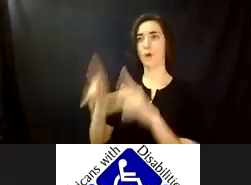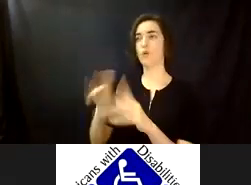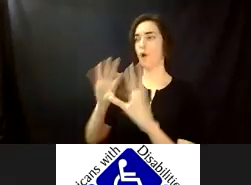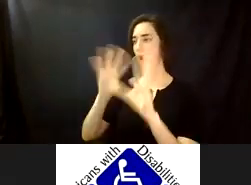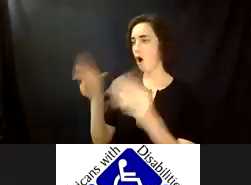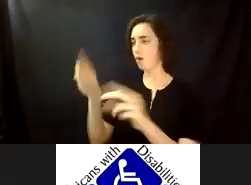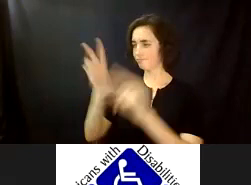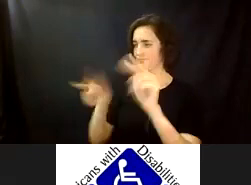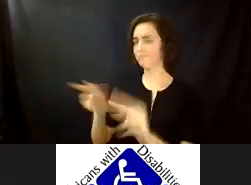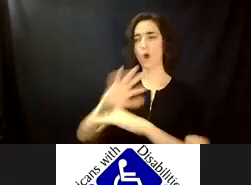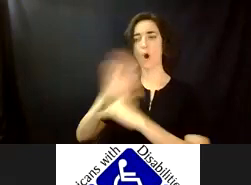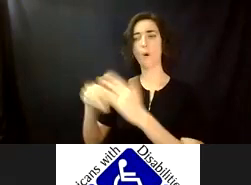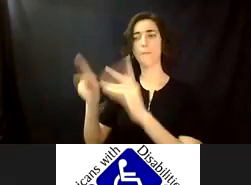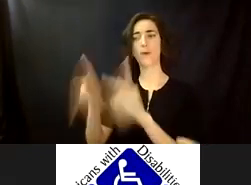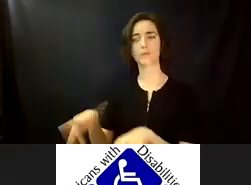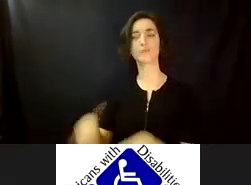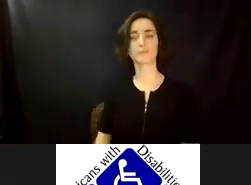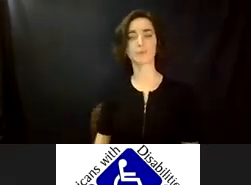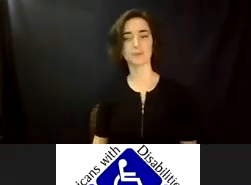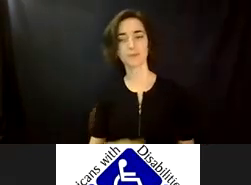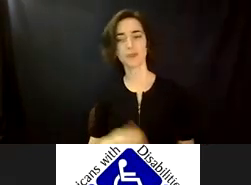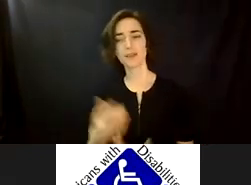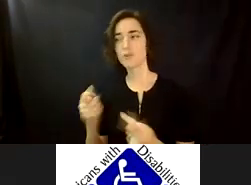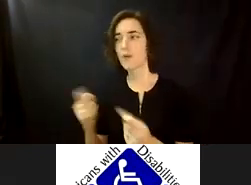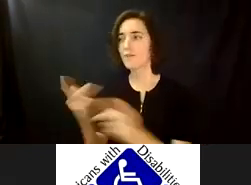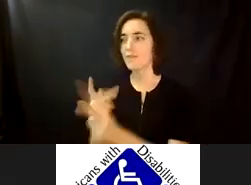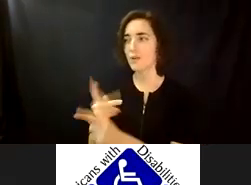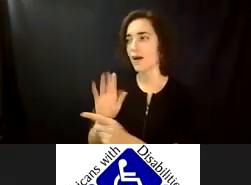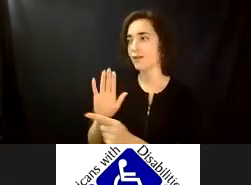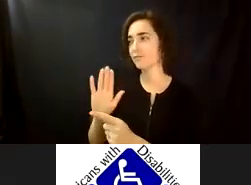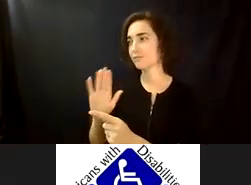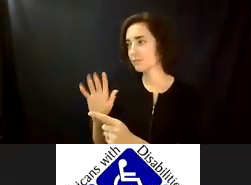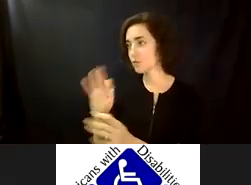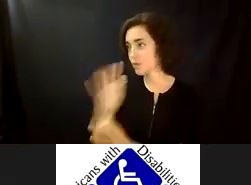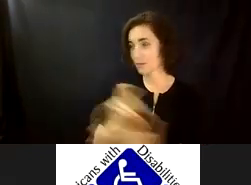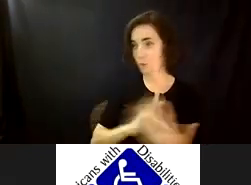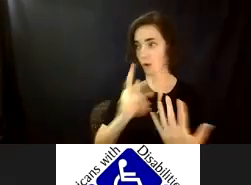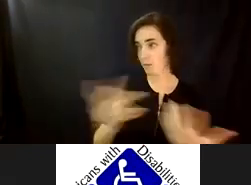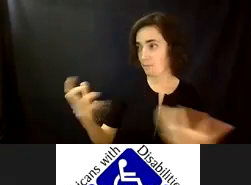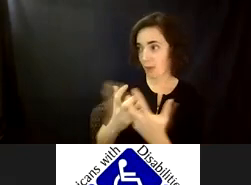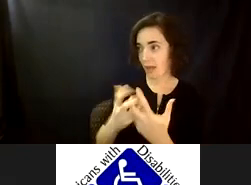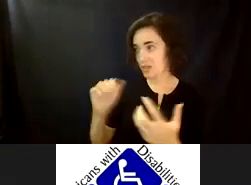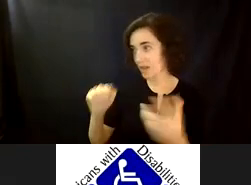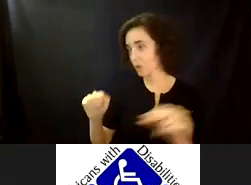of process, figuring out if they're, you know, going to be a good fit for the program.